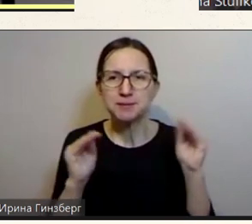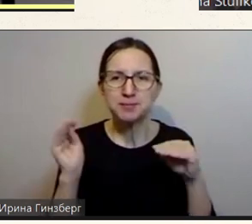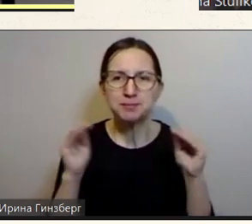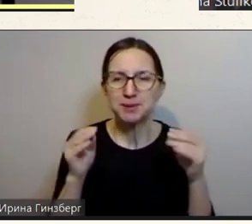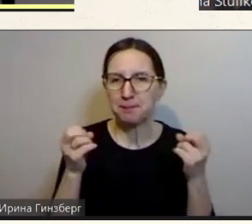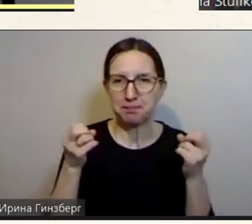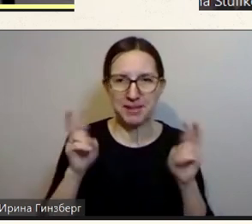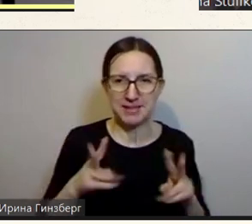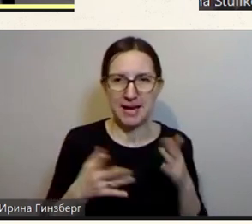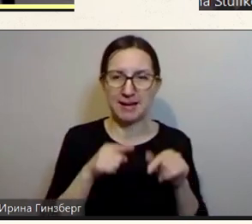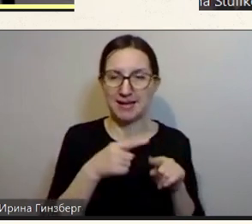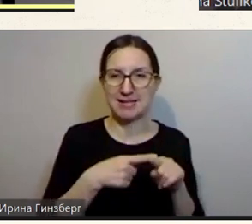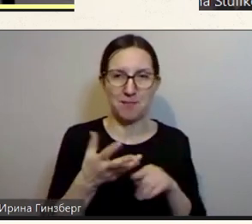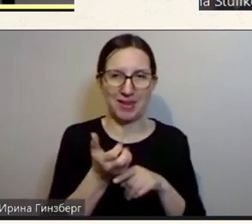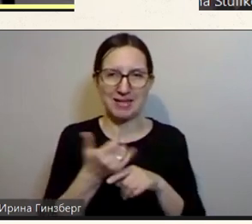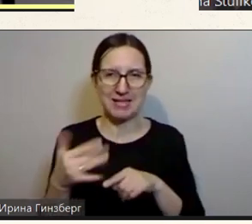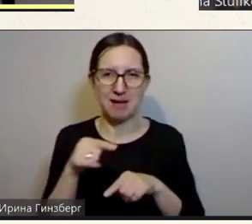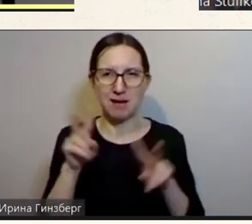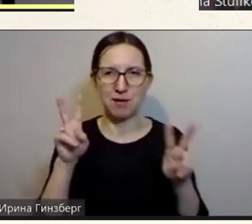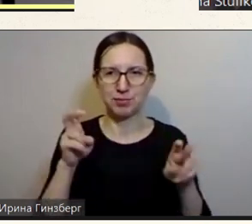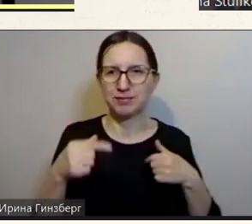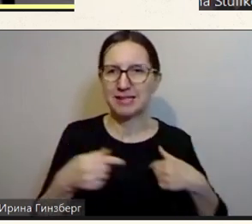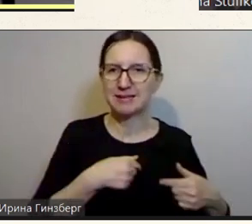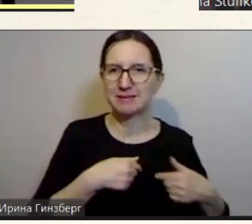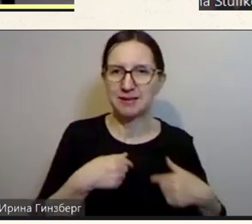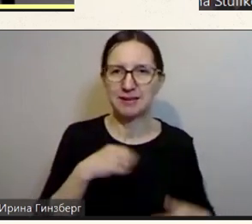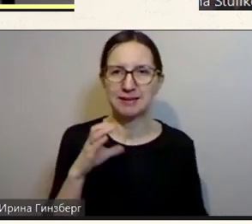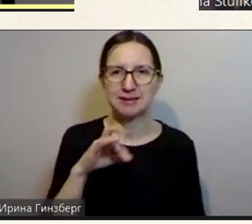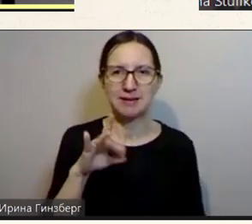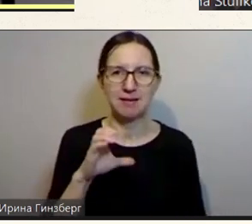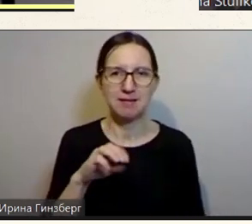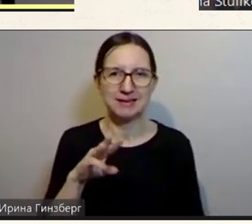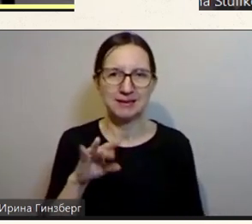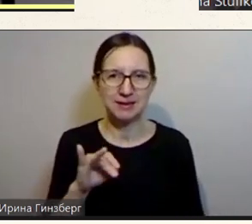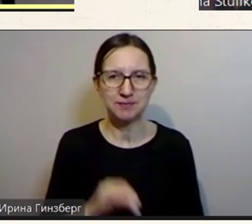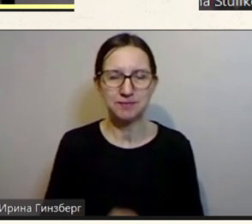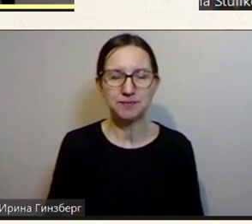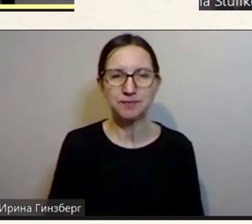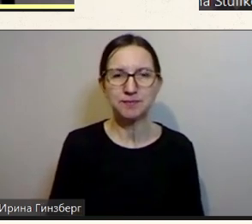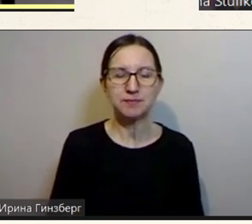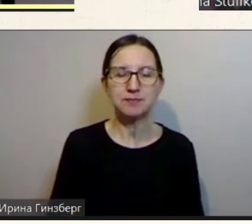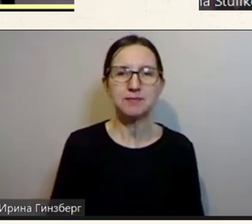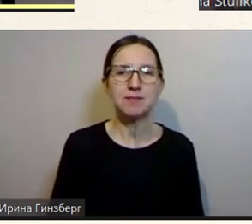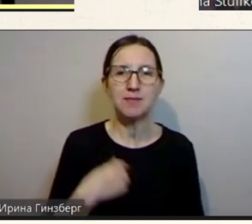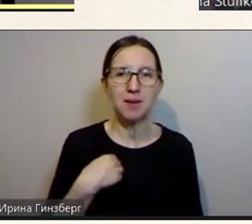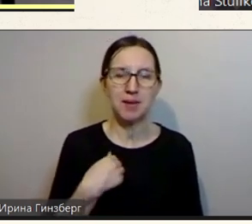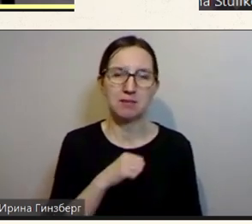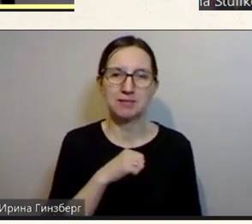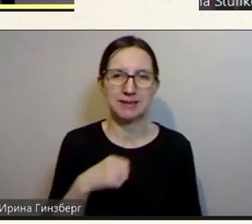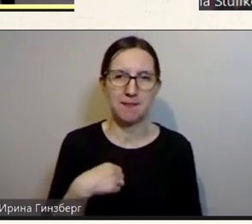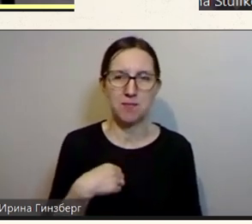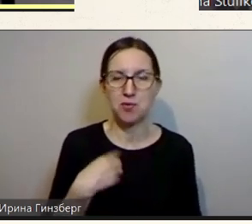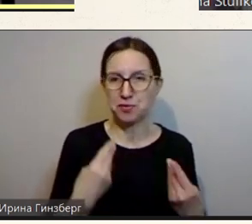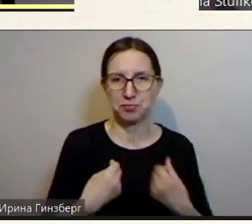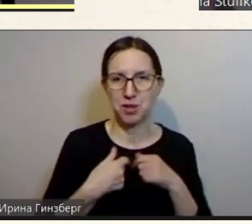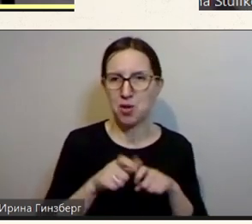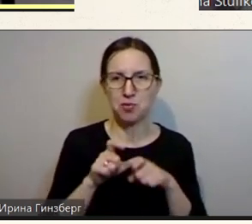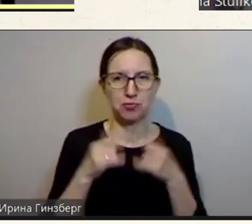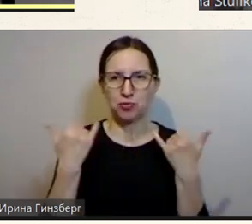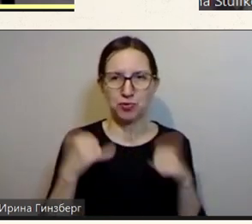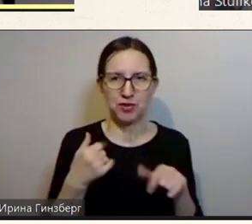we recording sound? Well, the emotions, you had to have room to experience the